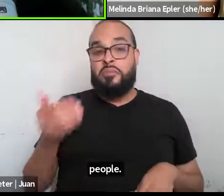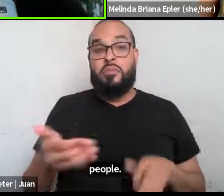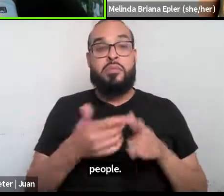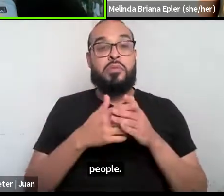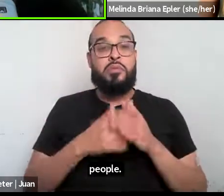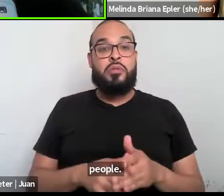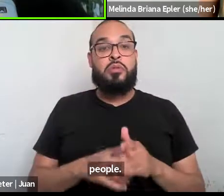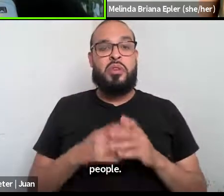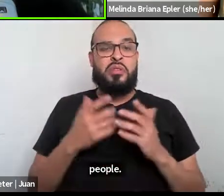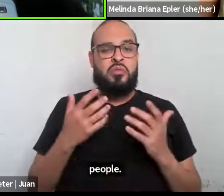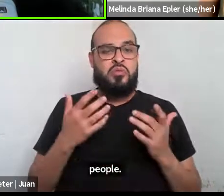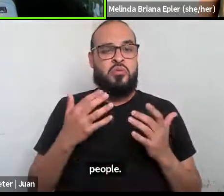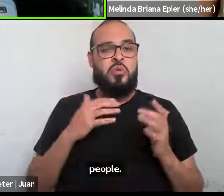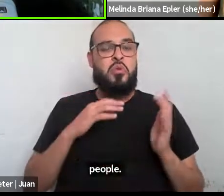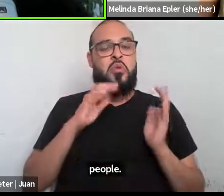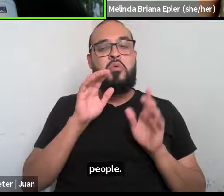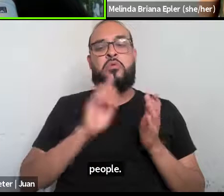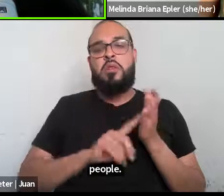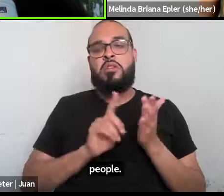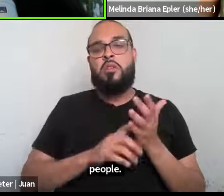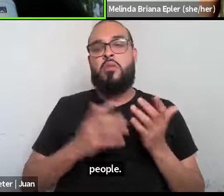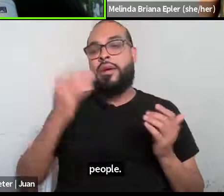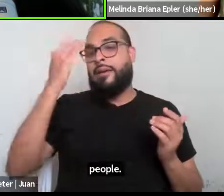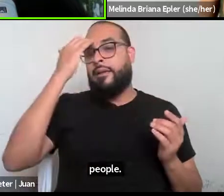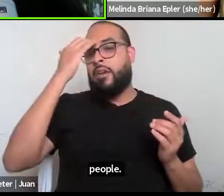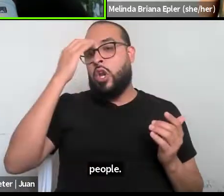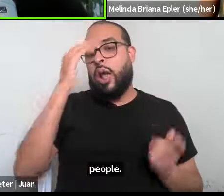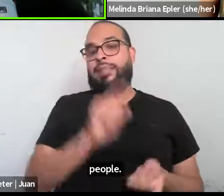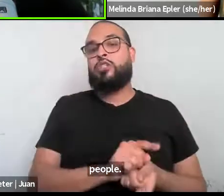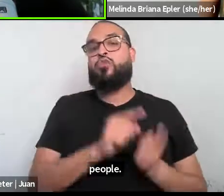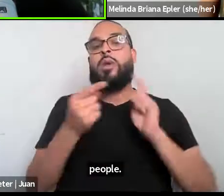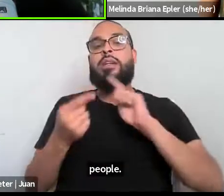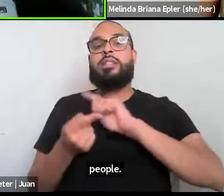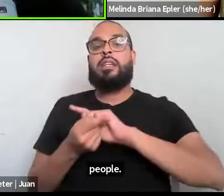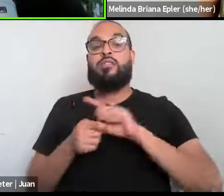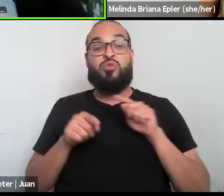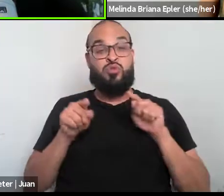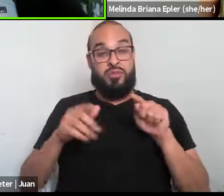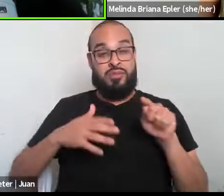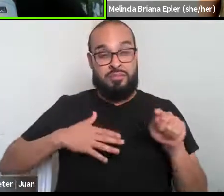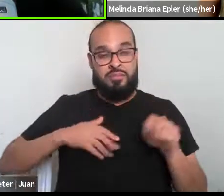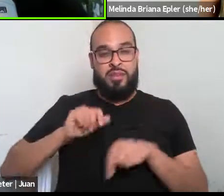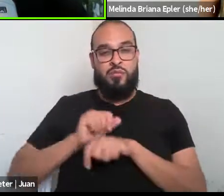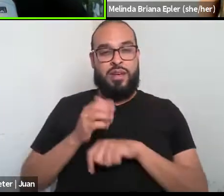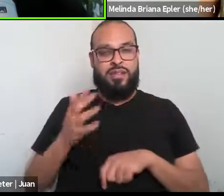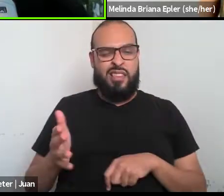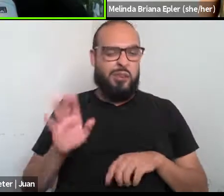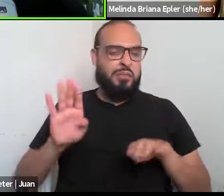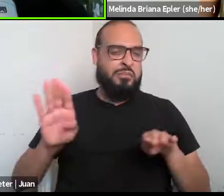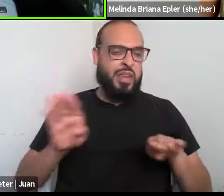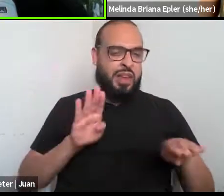knowledge translation. But while I was at that behavior and social science research firm,